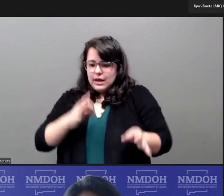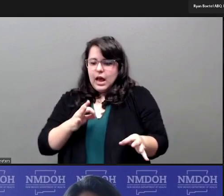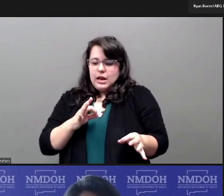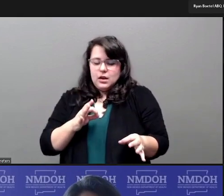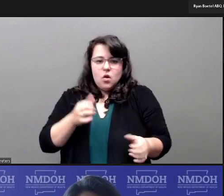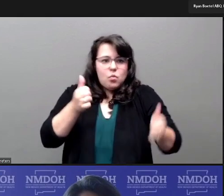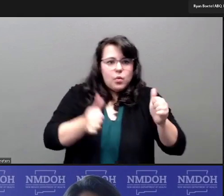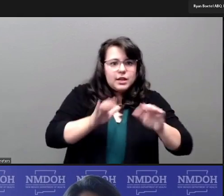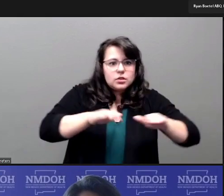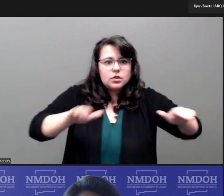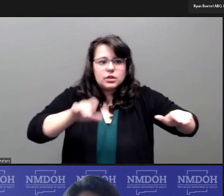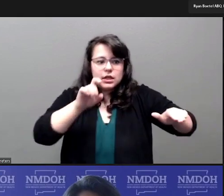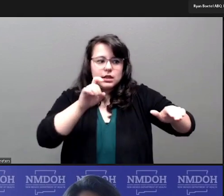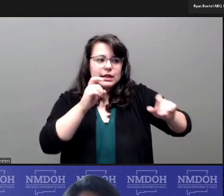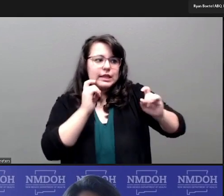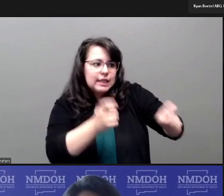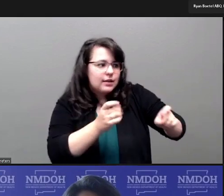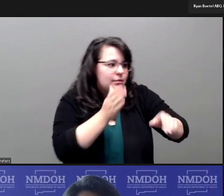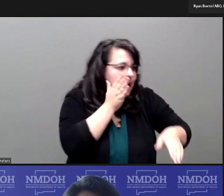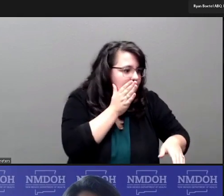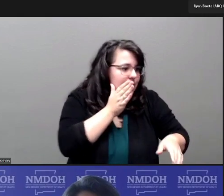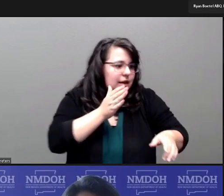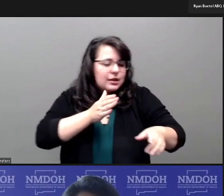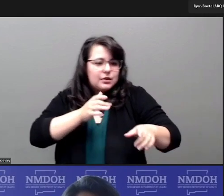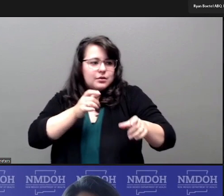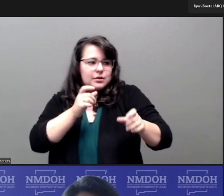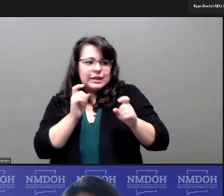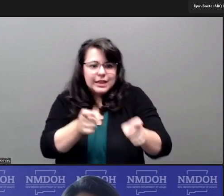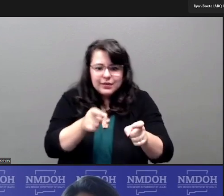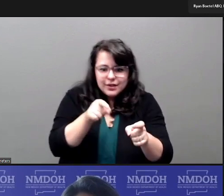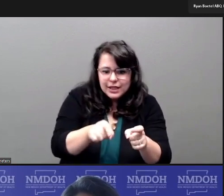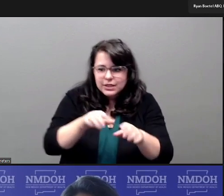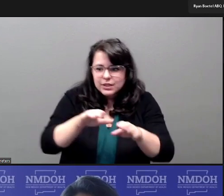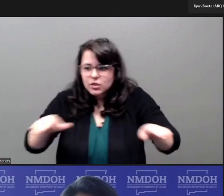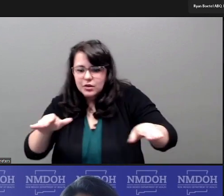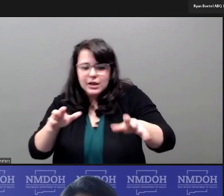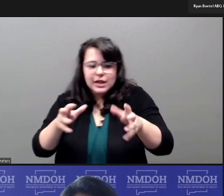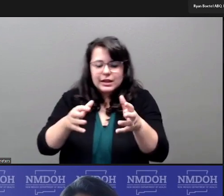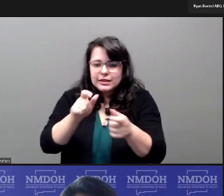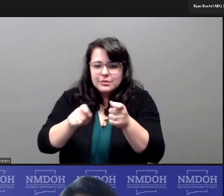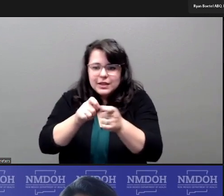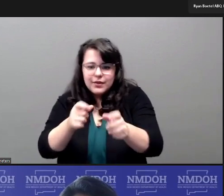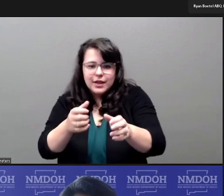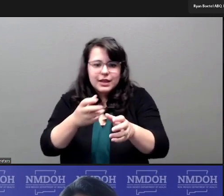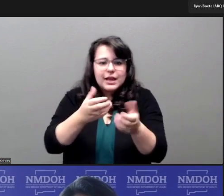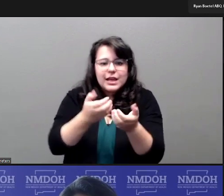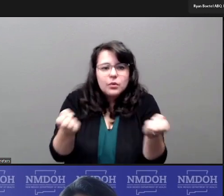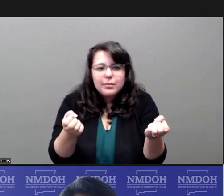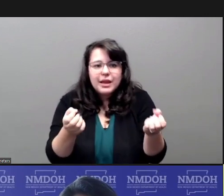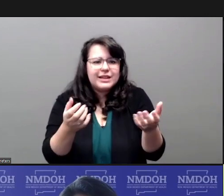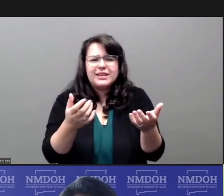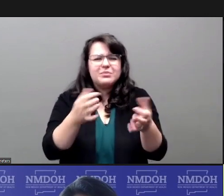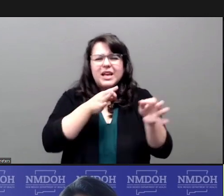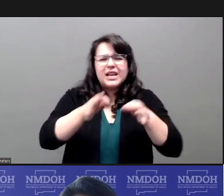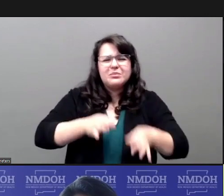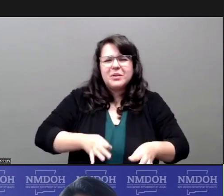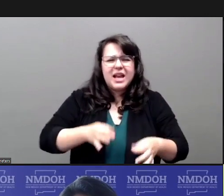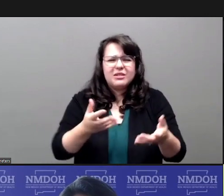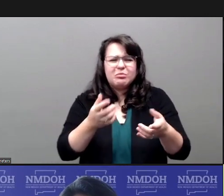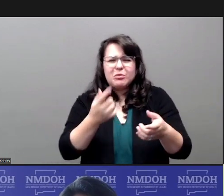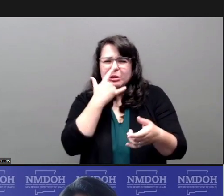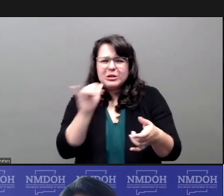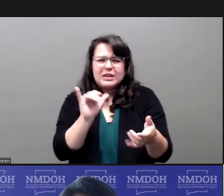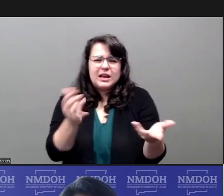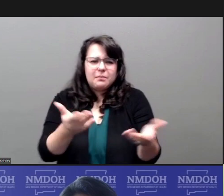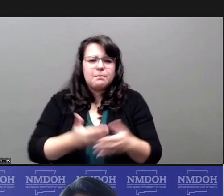which children should get beds and other equipment? Can you kind of just explain what that looks like on the ground? Yeah, of course.